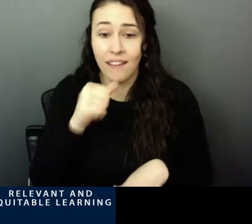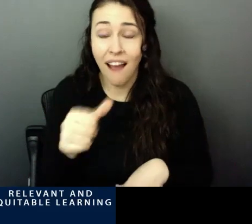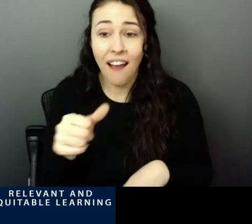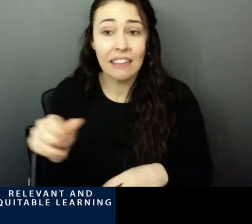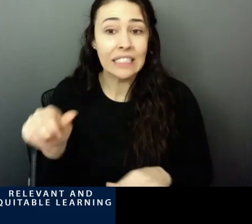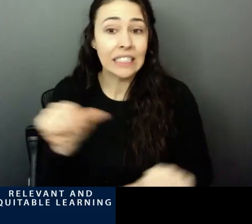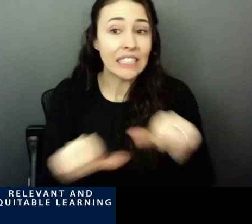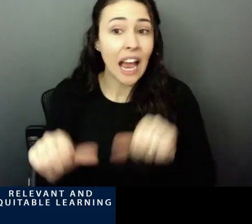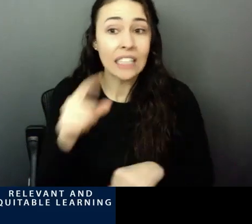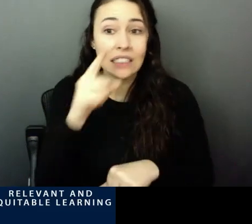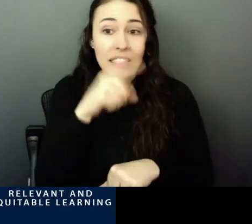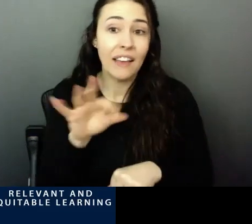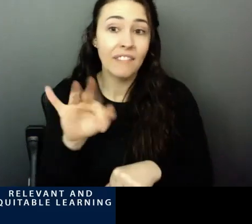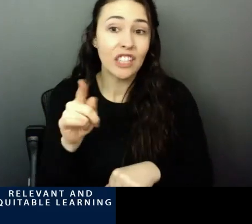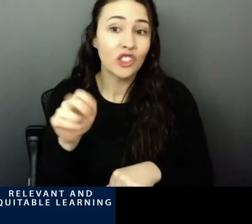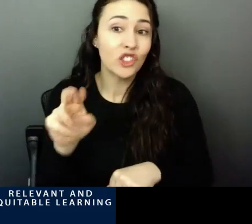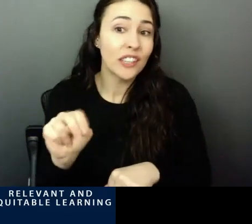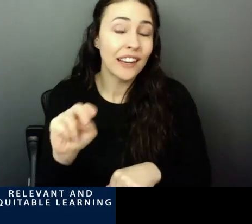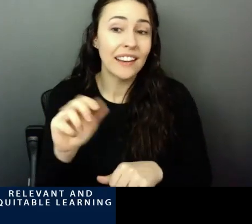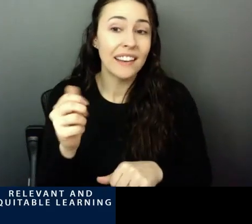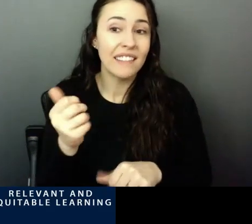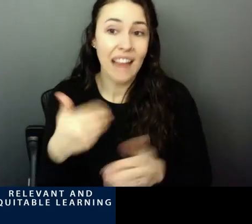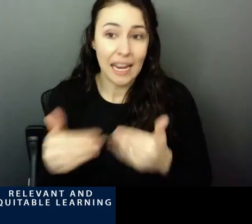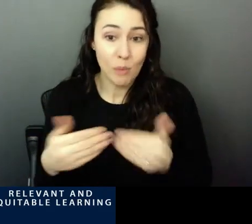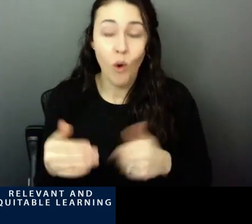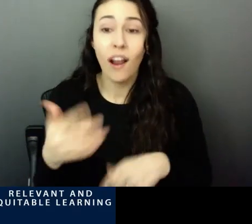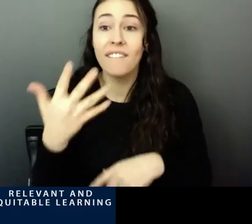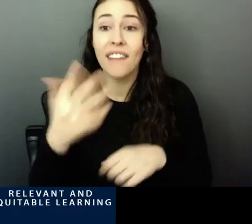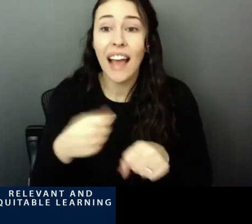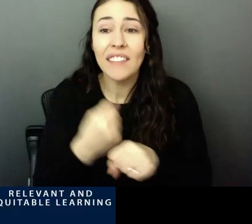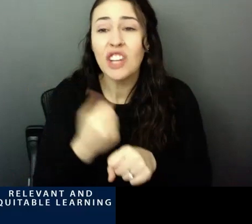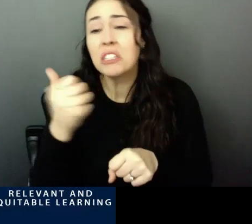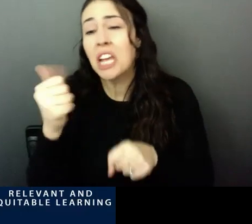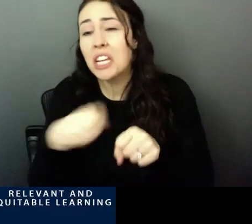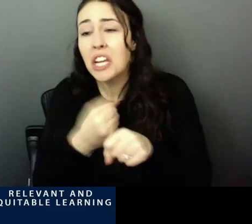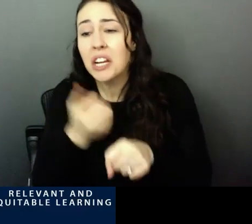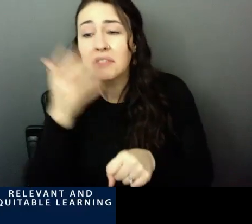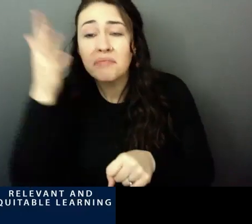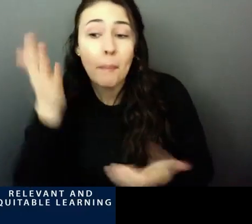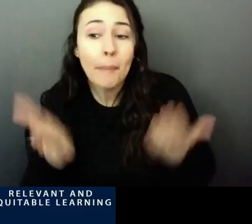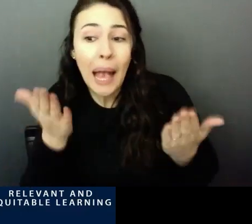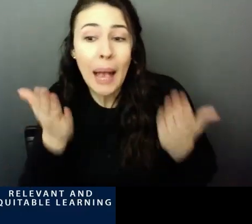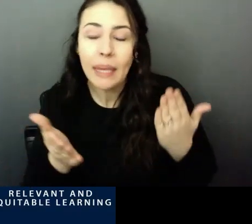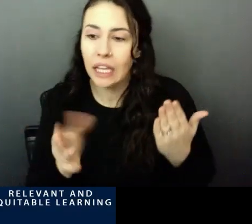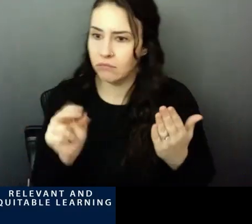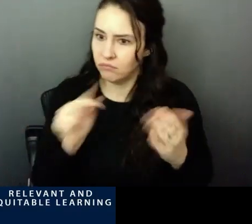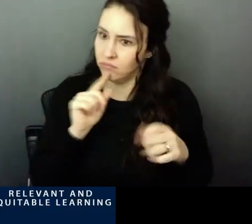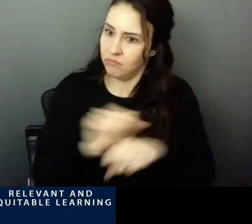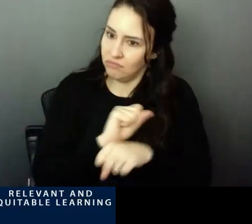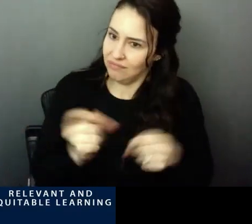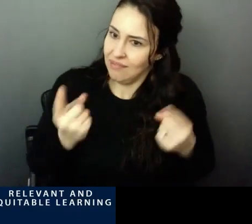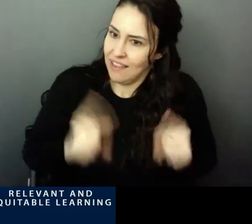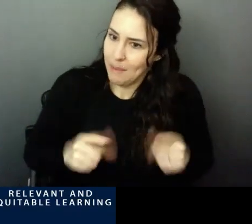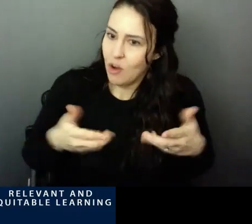anymore. It's not something that's going to happen 5-10 years from now or whenever we get to it. It's something that has happened. And I tell